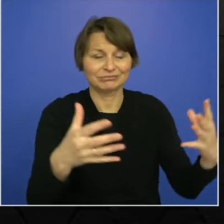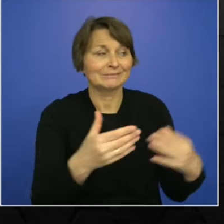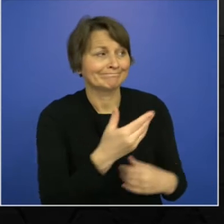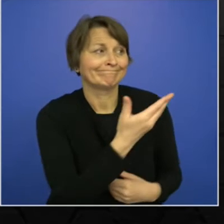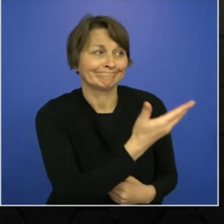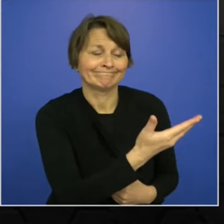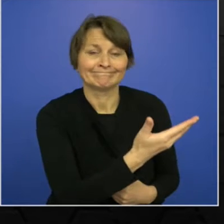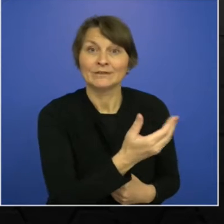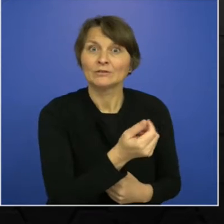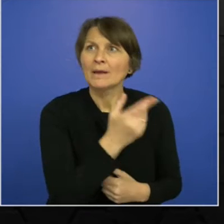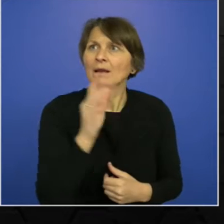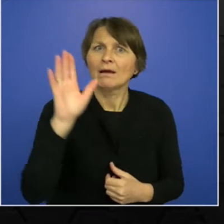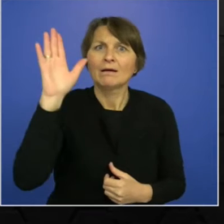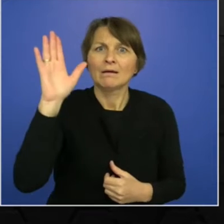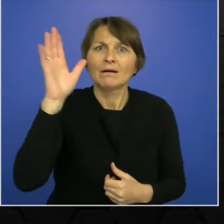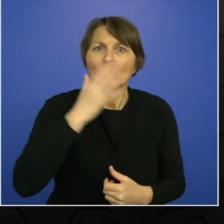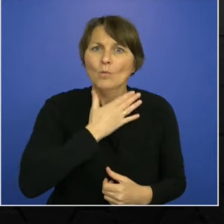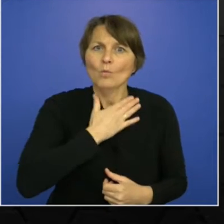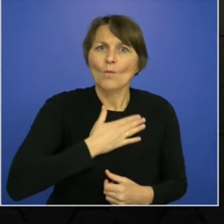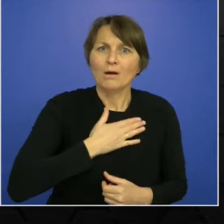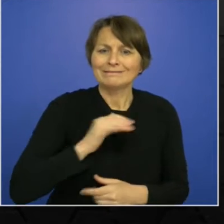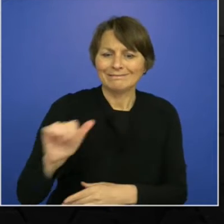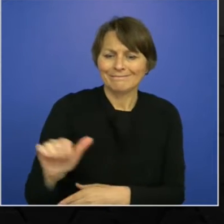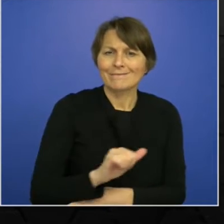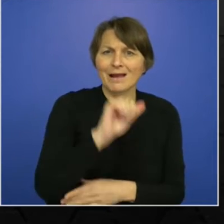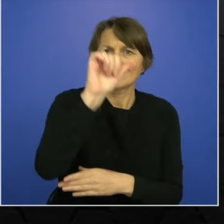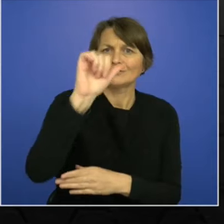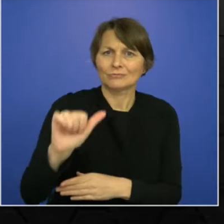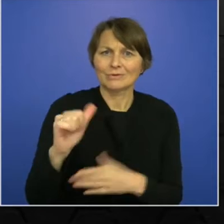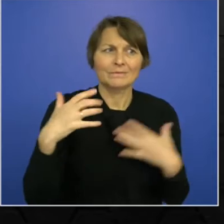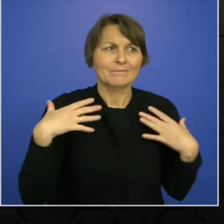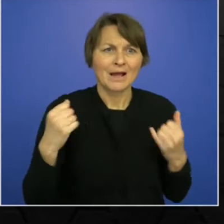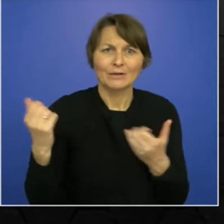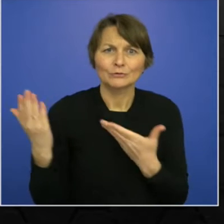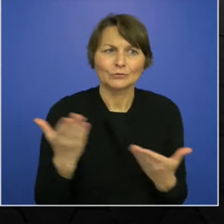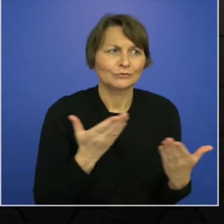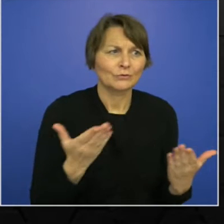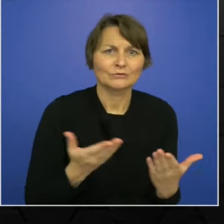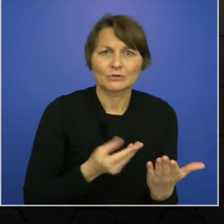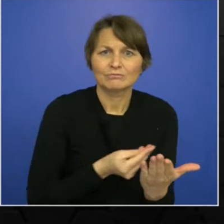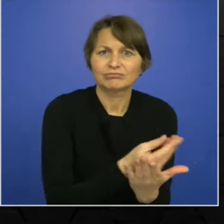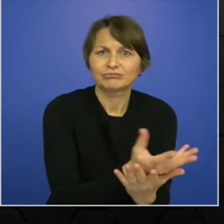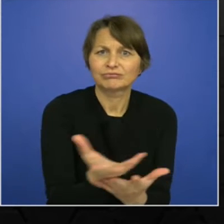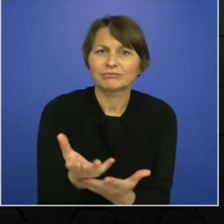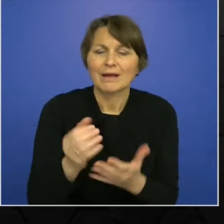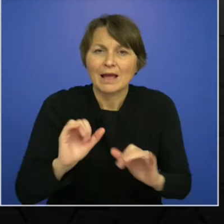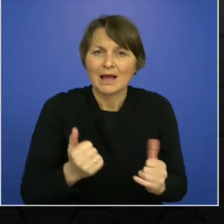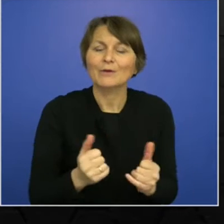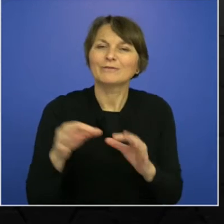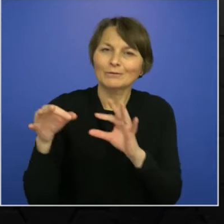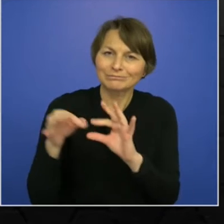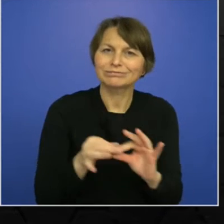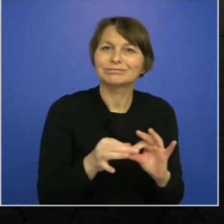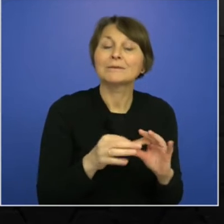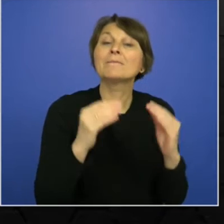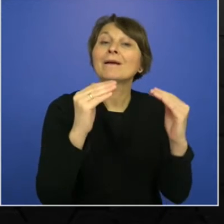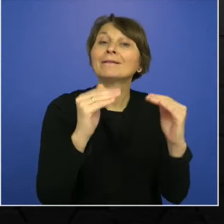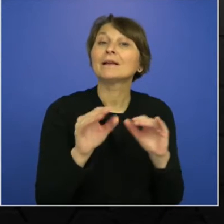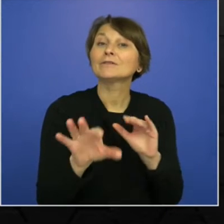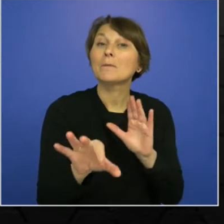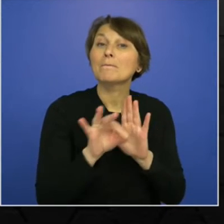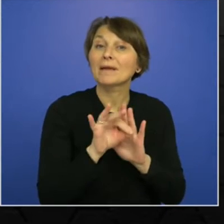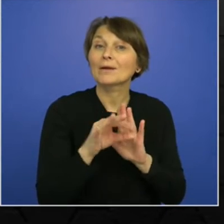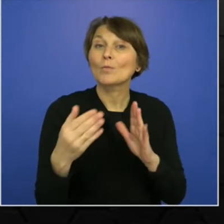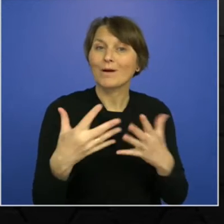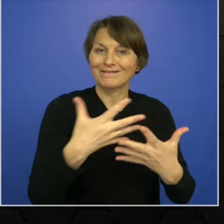service specifically for COVID-19 and their needs. The next thing is language. So here we will see